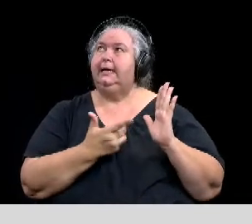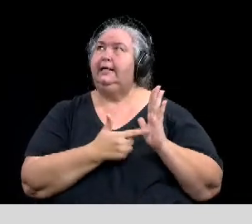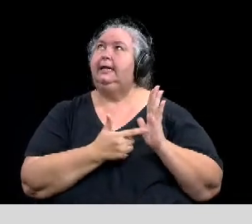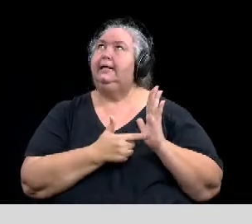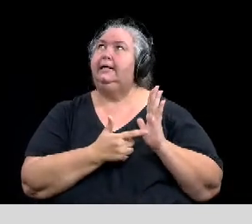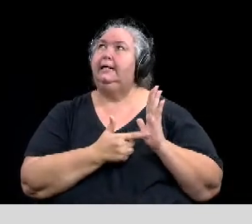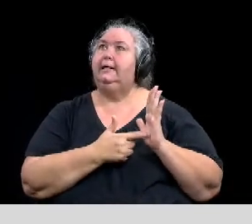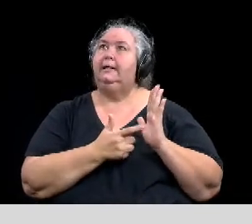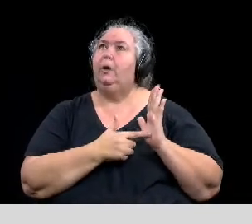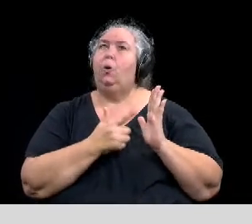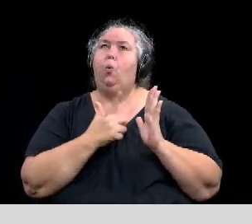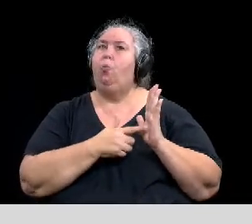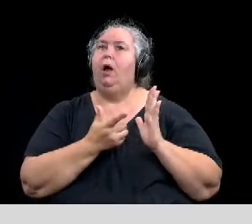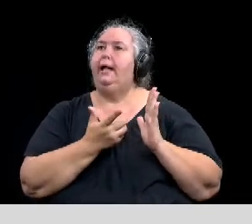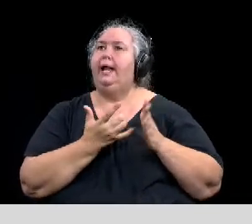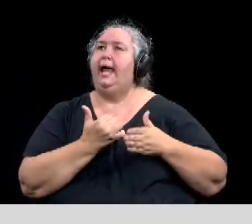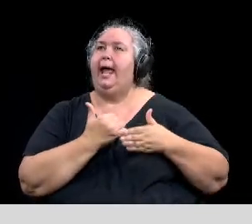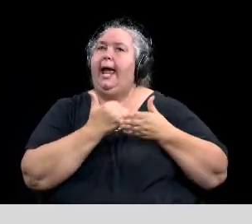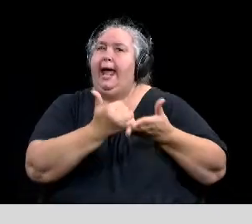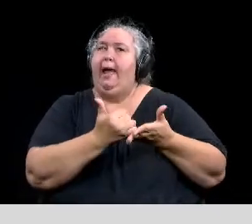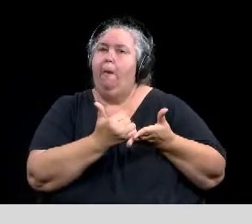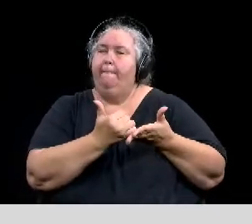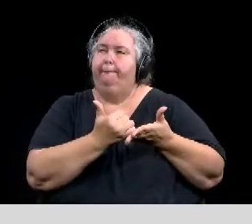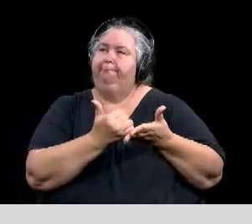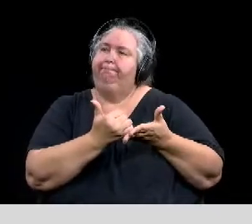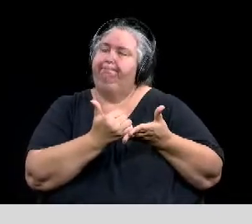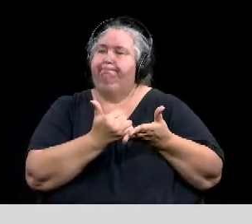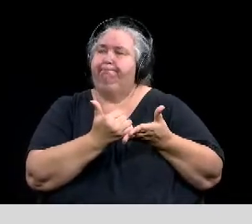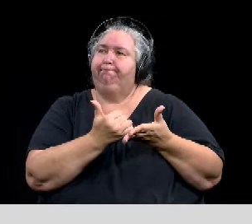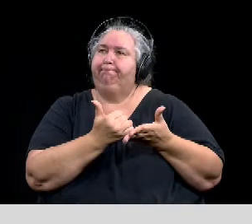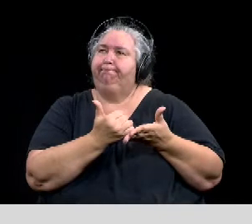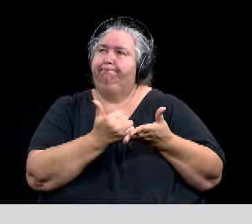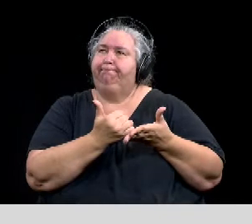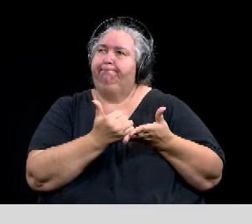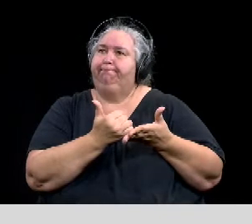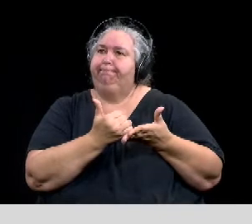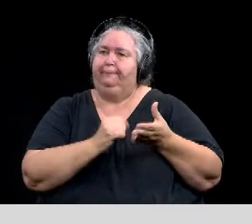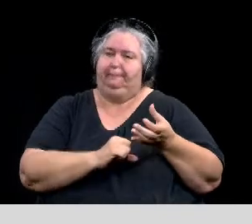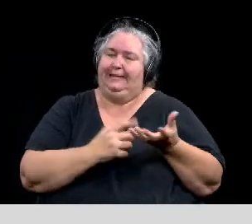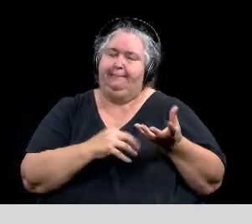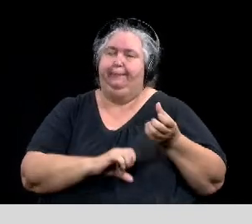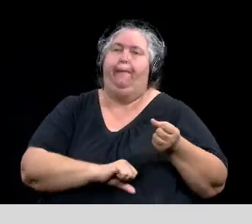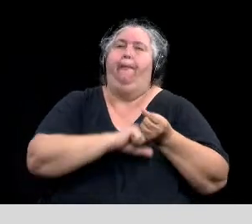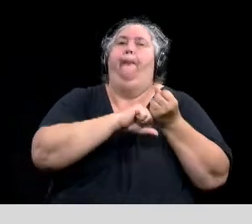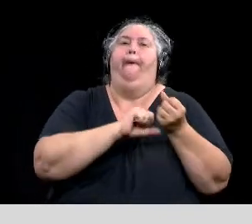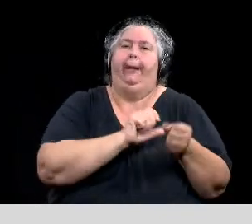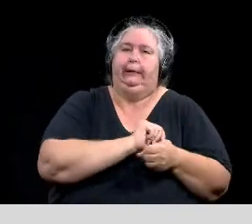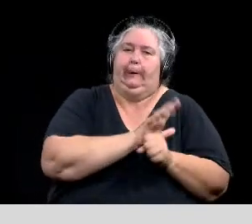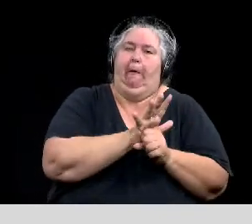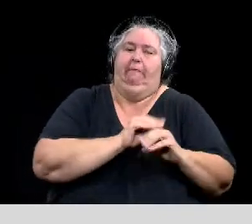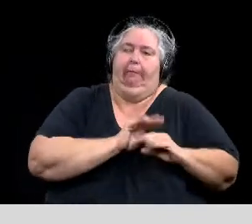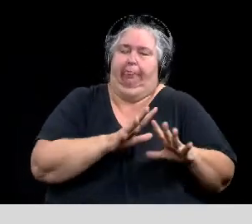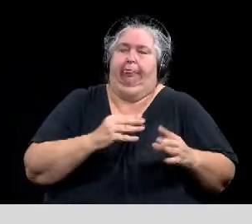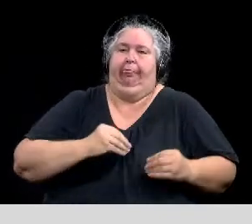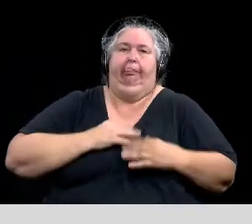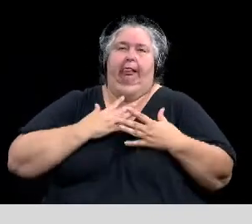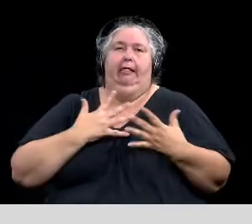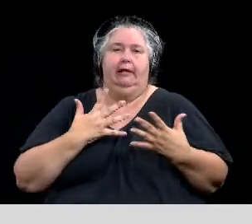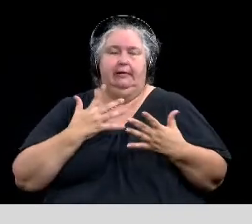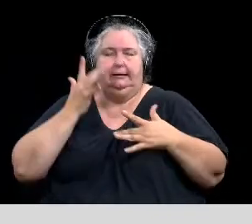to the high case rate in young adults and middle-aged adults. And